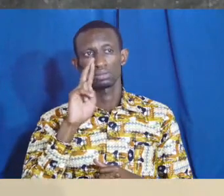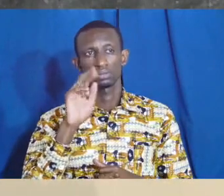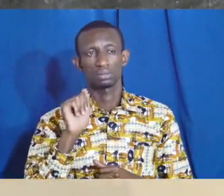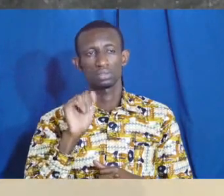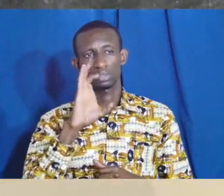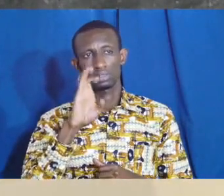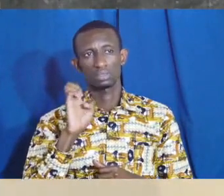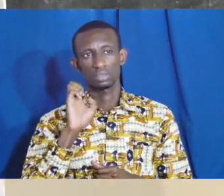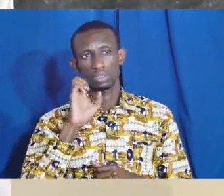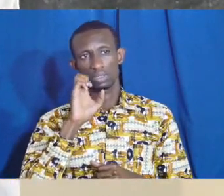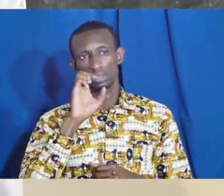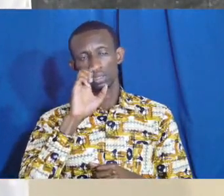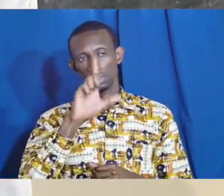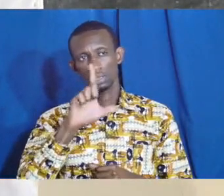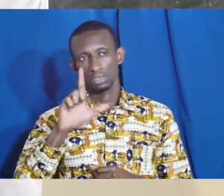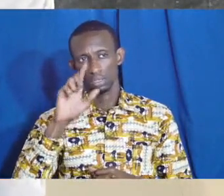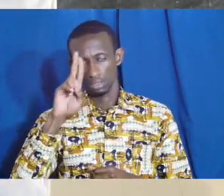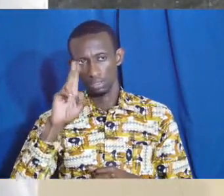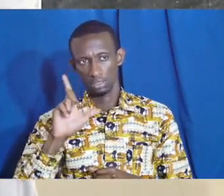are produced